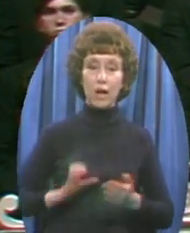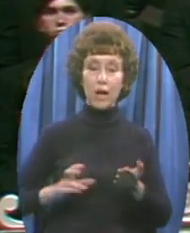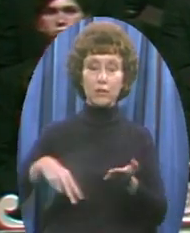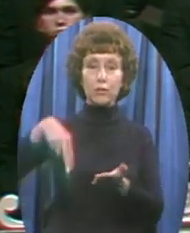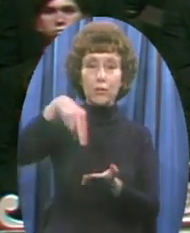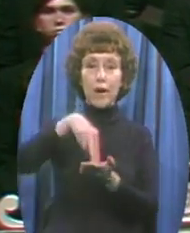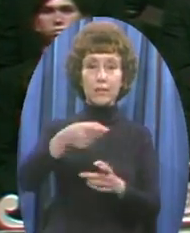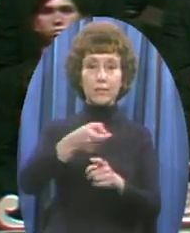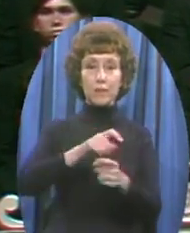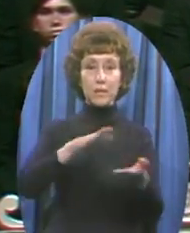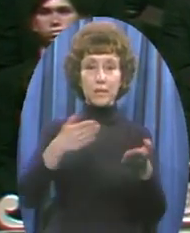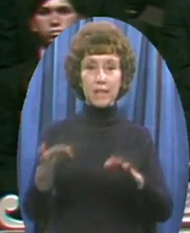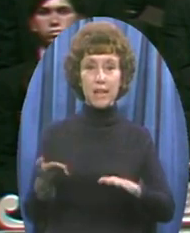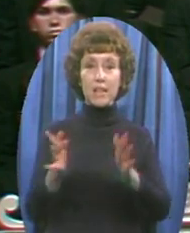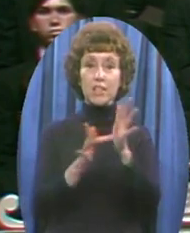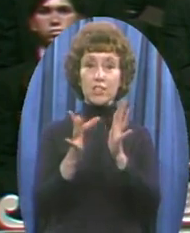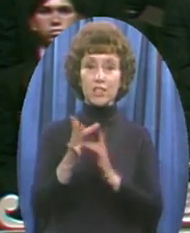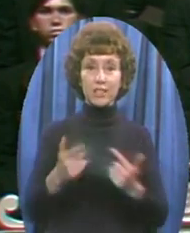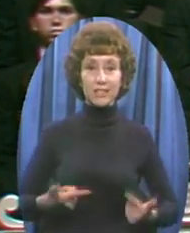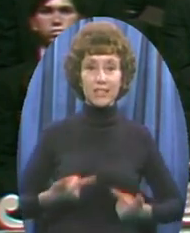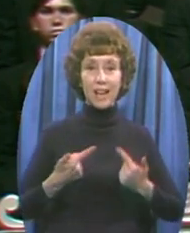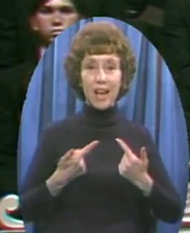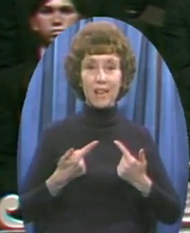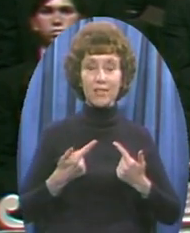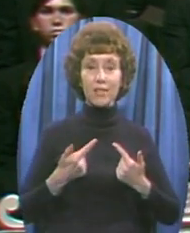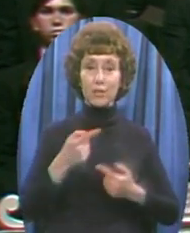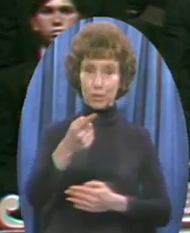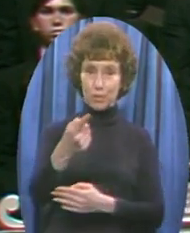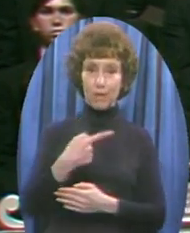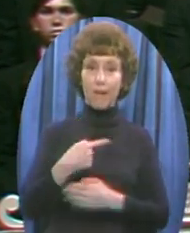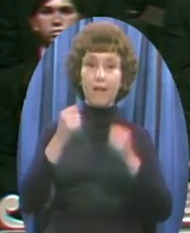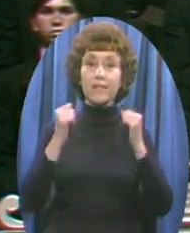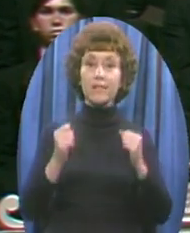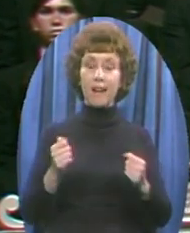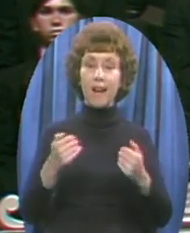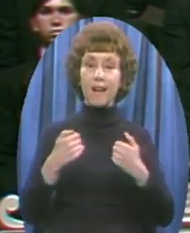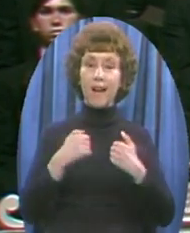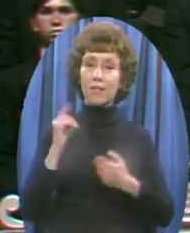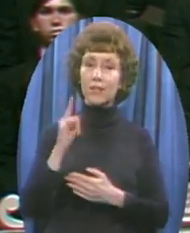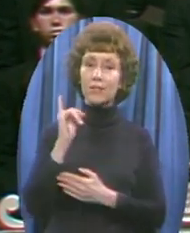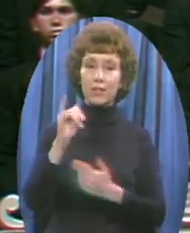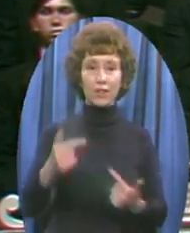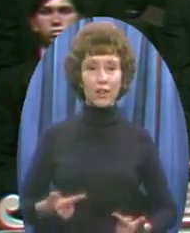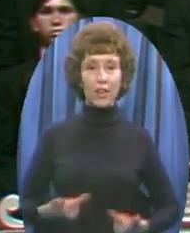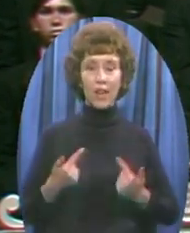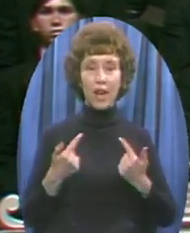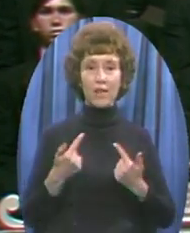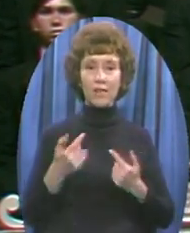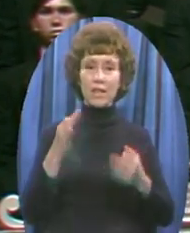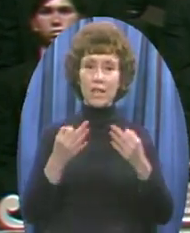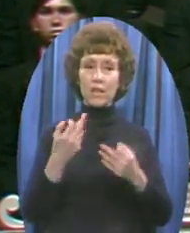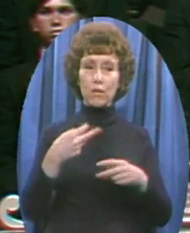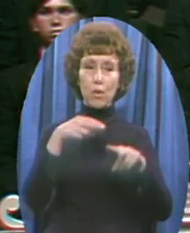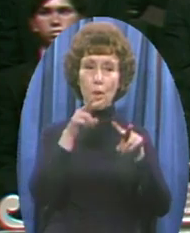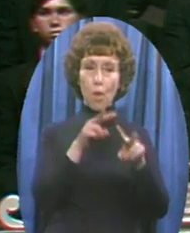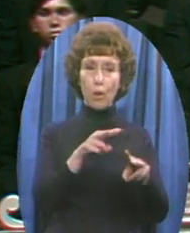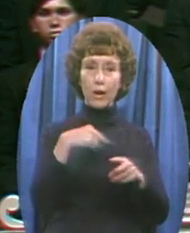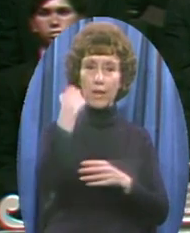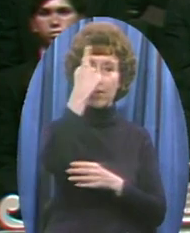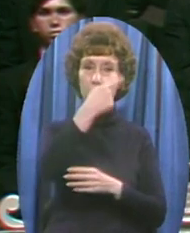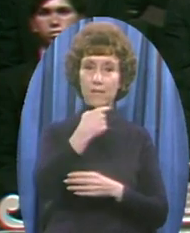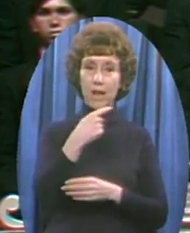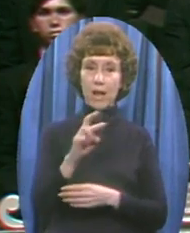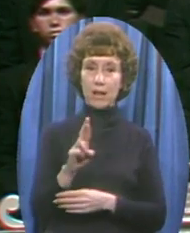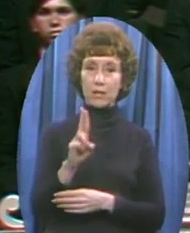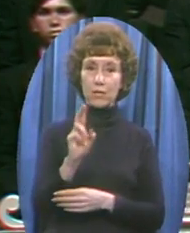have life in Christ. If you look in the faces of the people of Russia, godless Russia, there's just